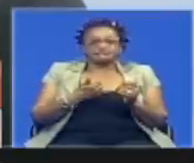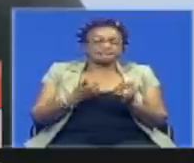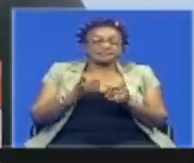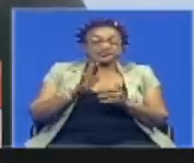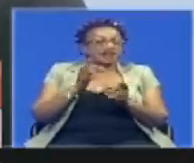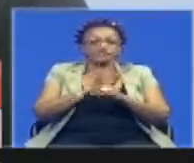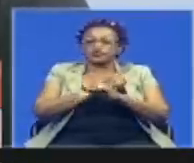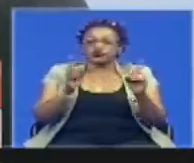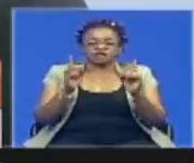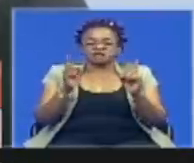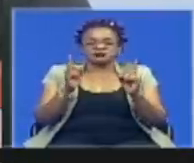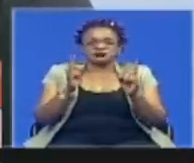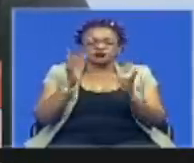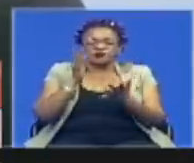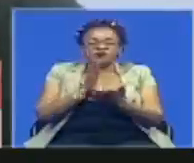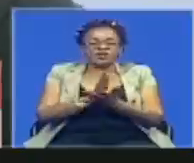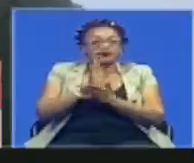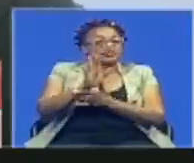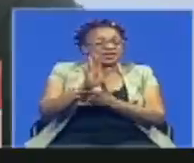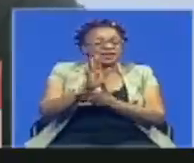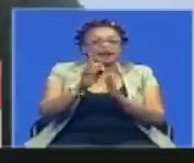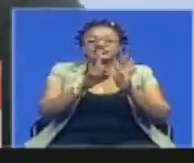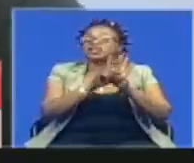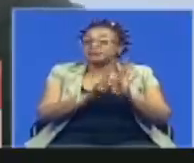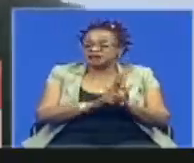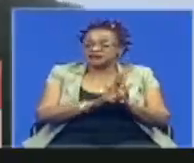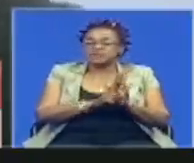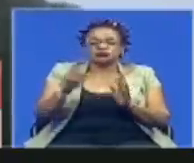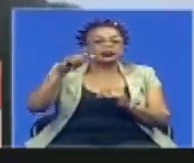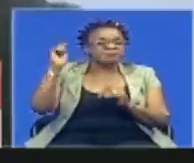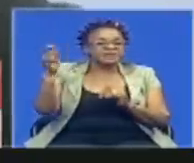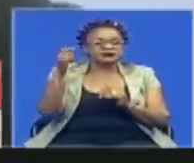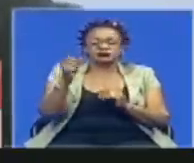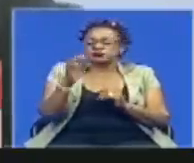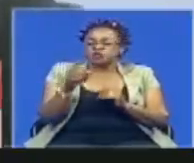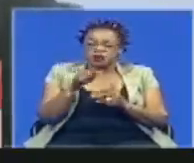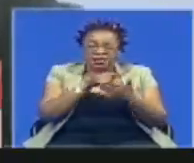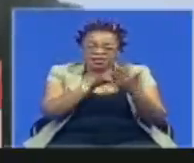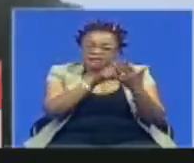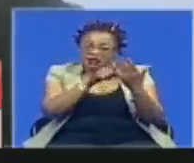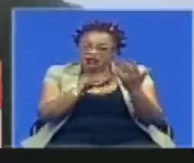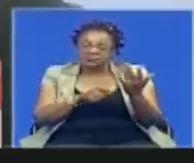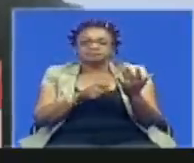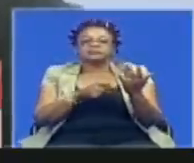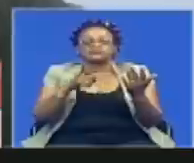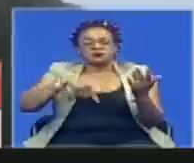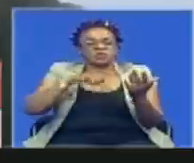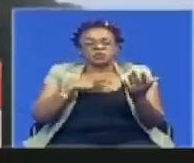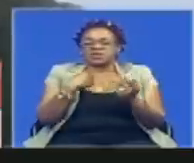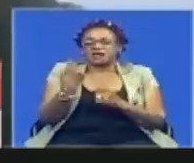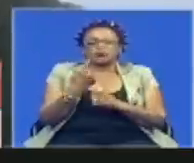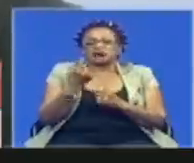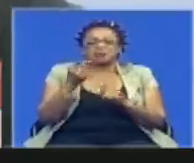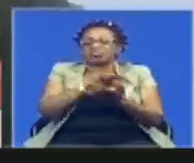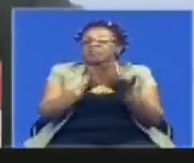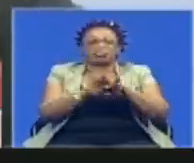not conferred their legitimacy to the president? So this is it. I think we're just bandying words